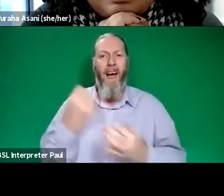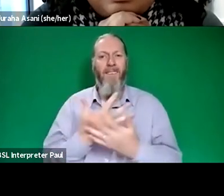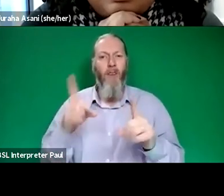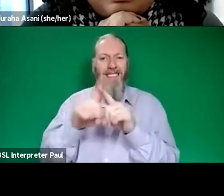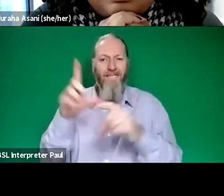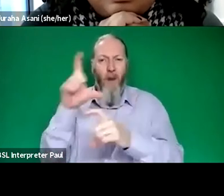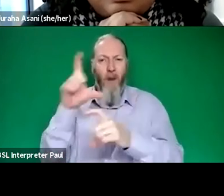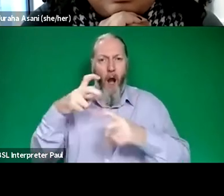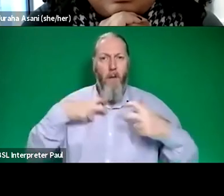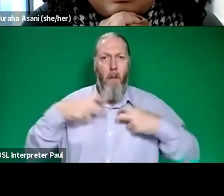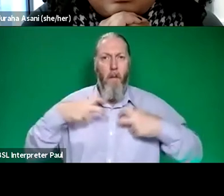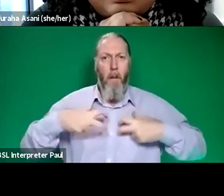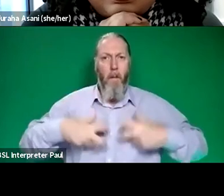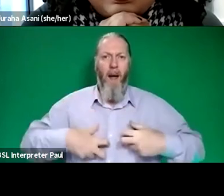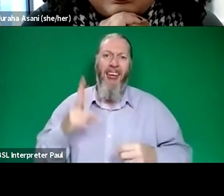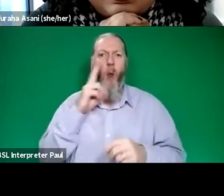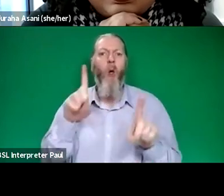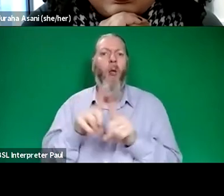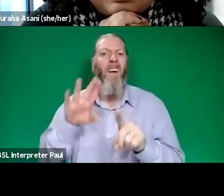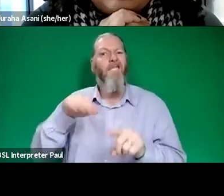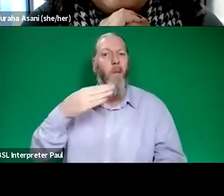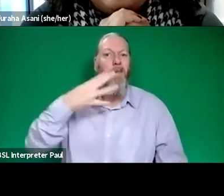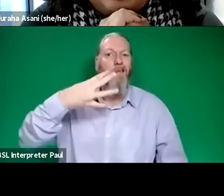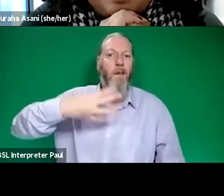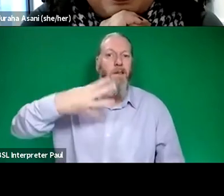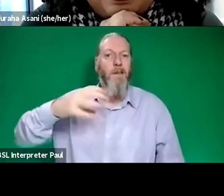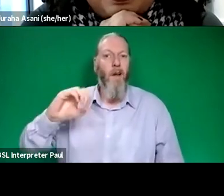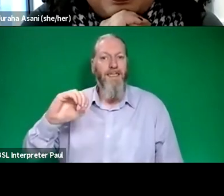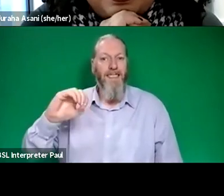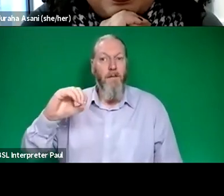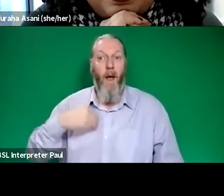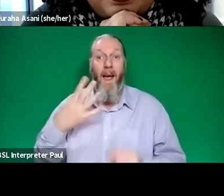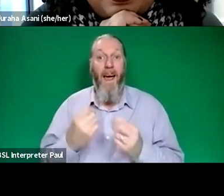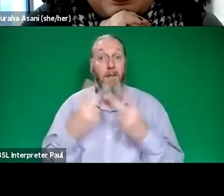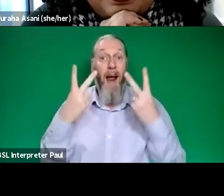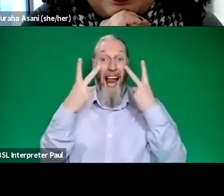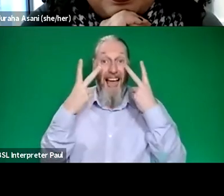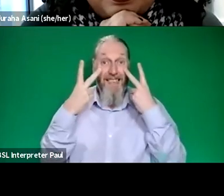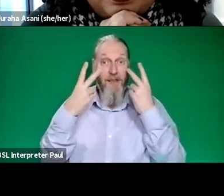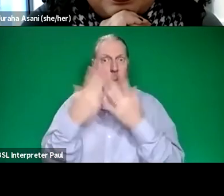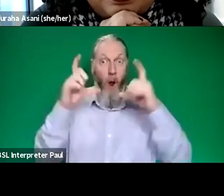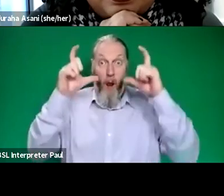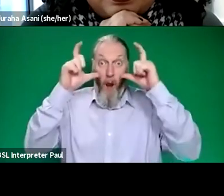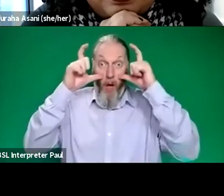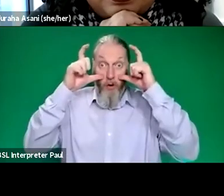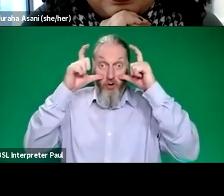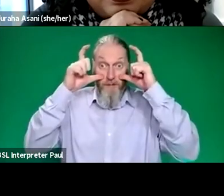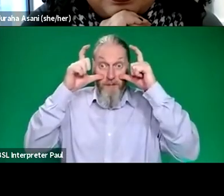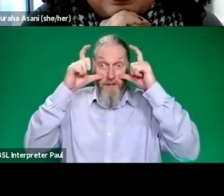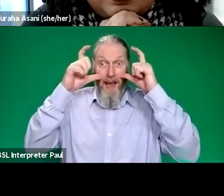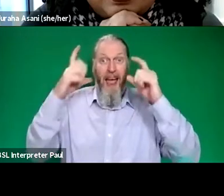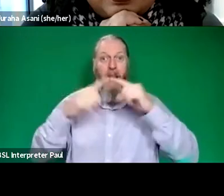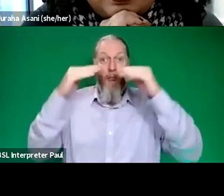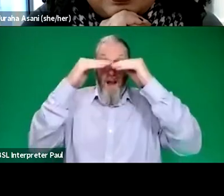which are kind of 90s in style. And I'm wearing some glasses, which are quite large on my face. And the top half of